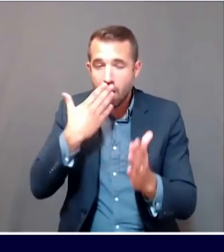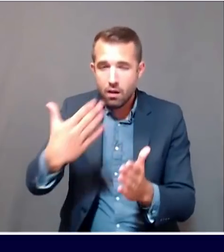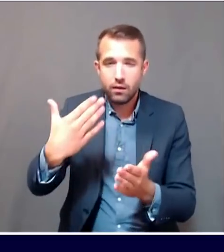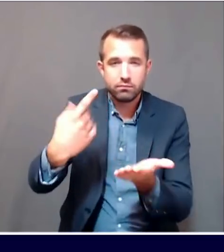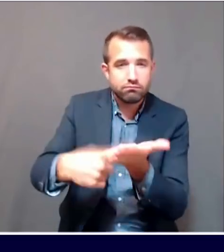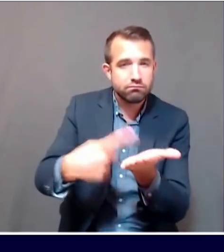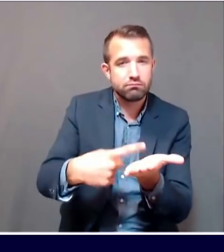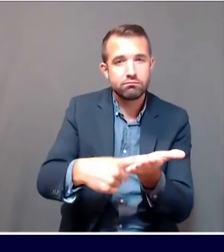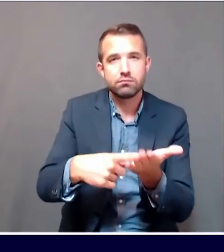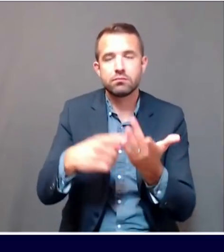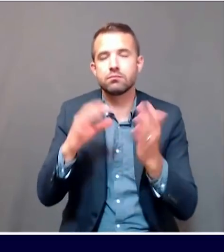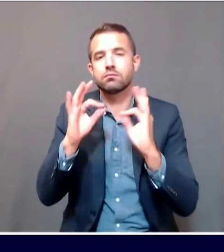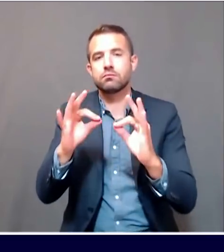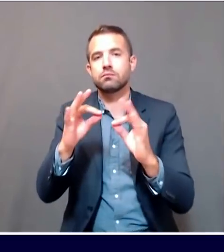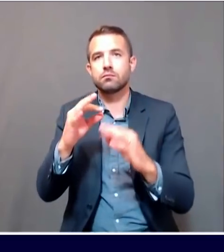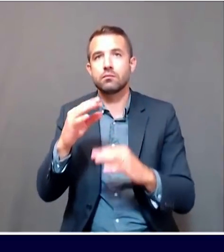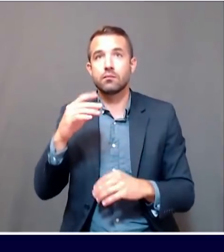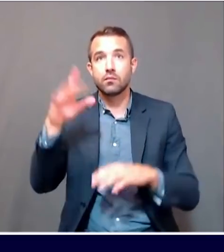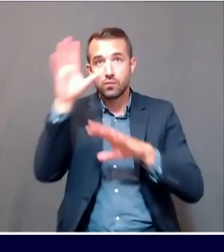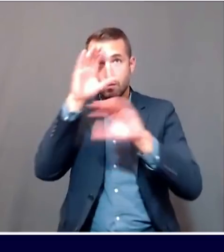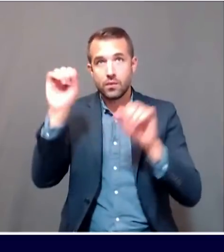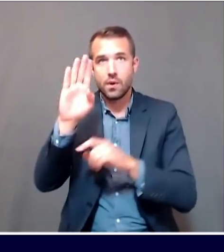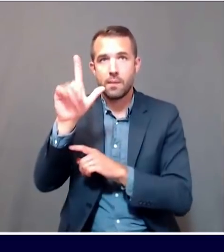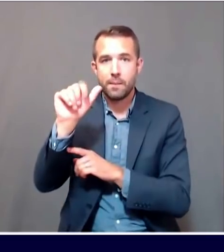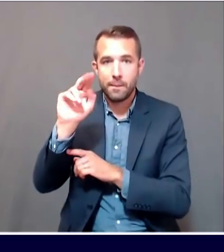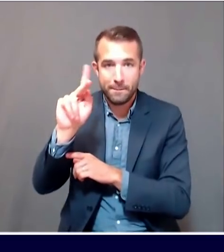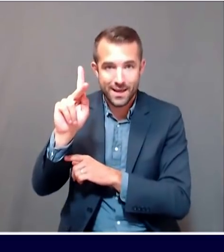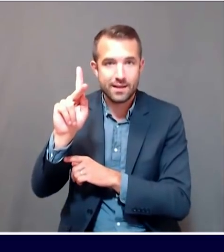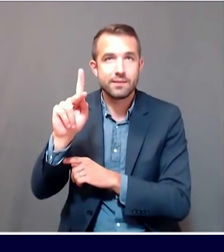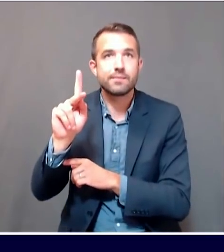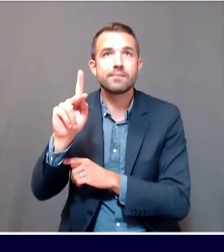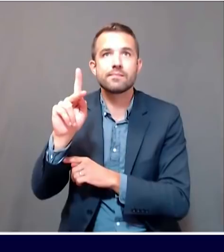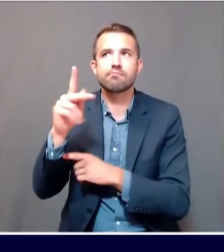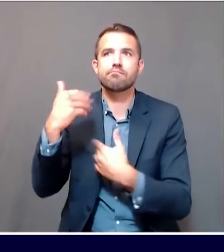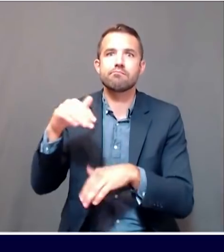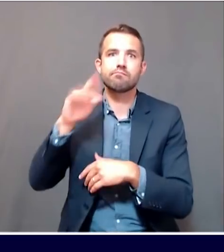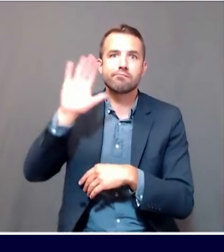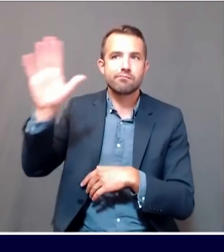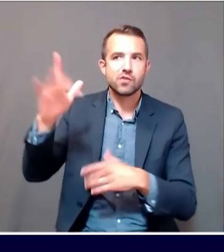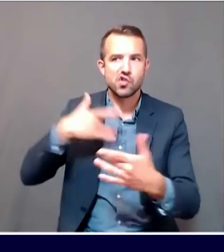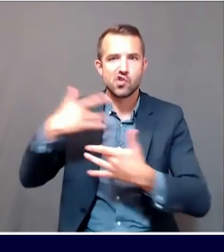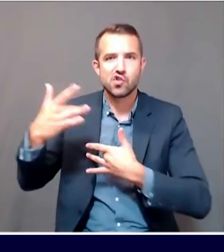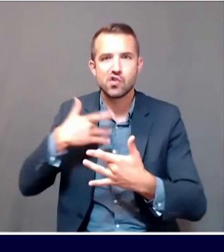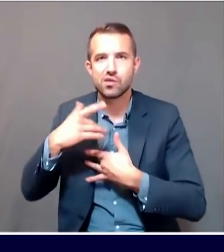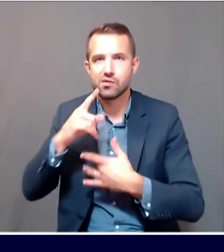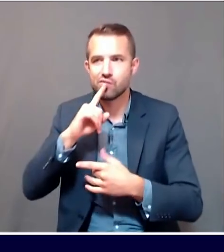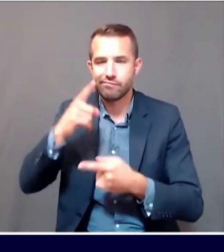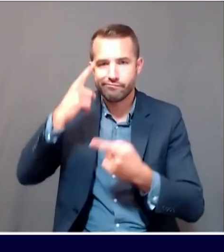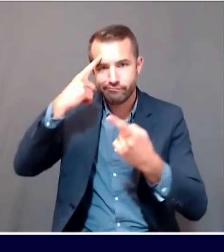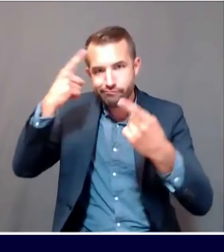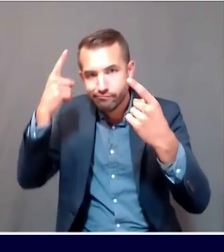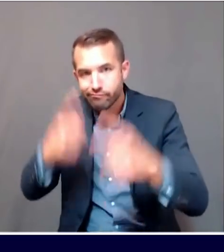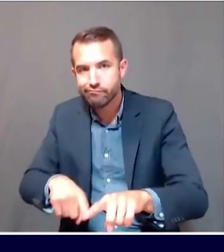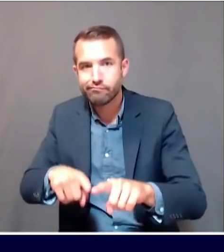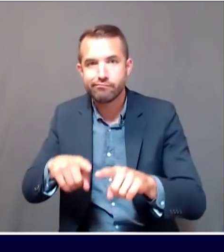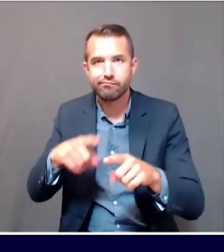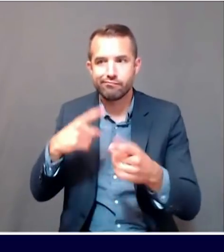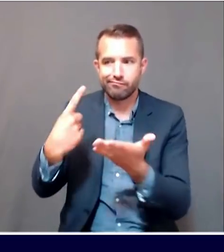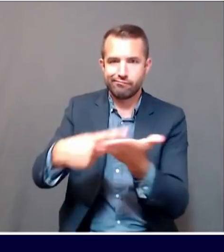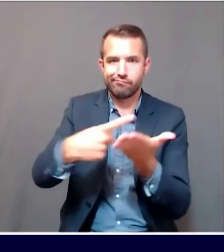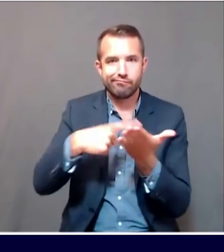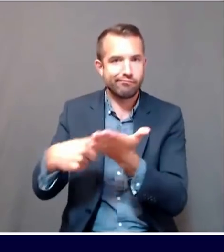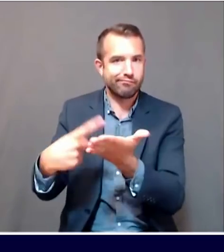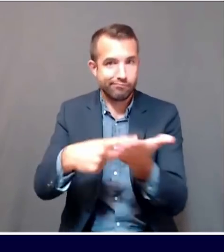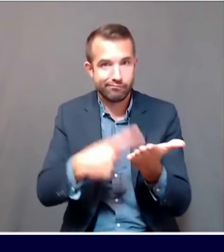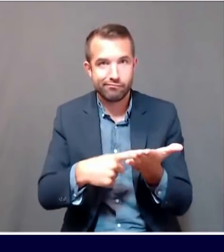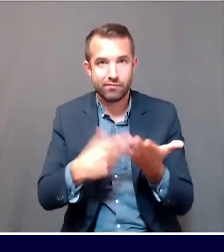for raising this issue with us. We agree with their concern. That's why, as a result of that discussion, we are announcing